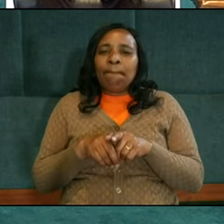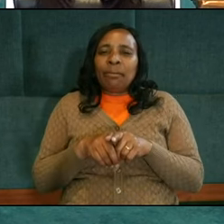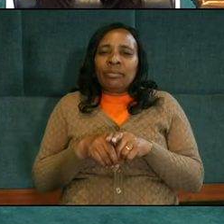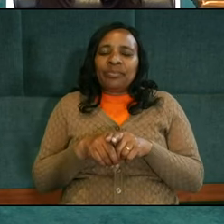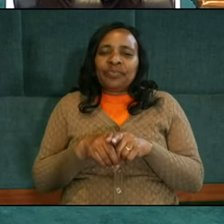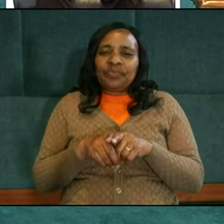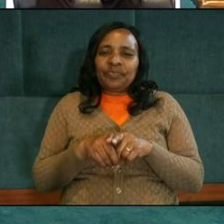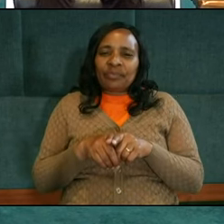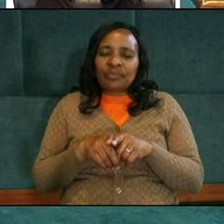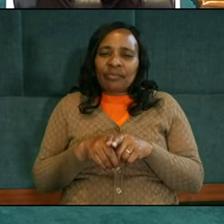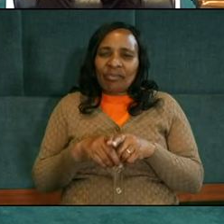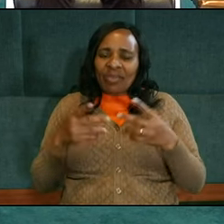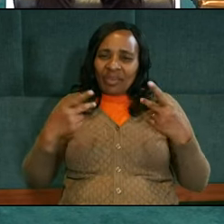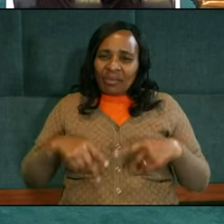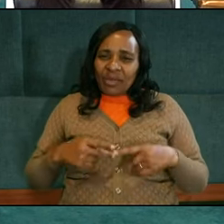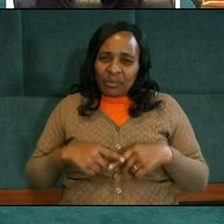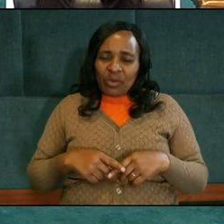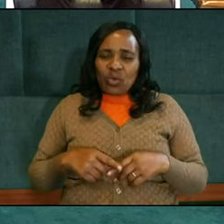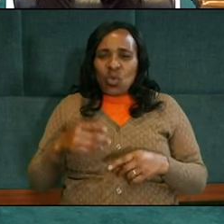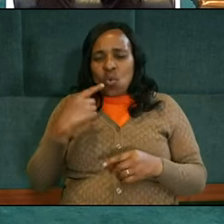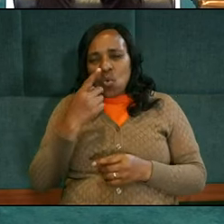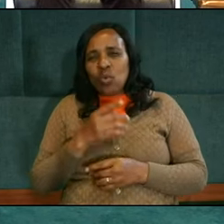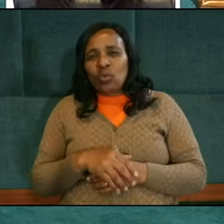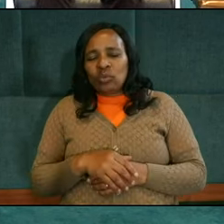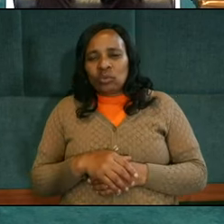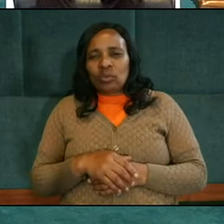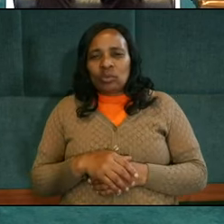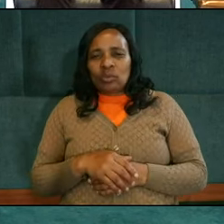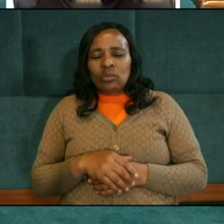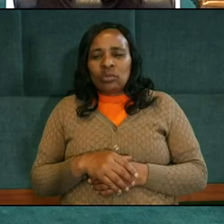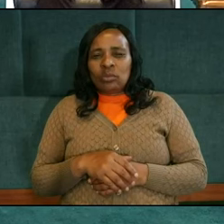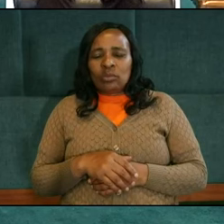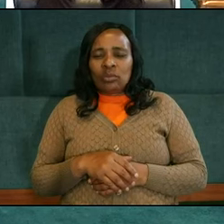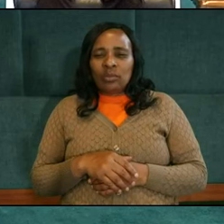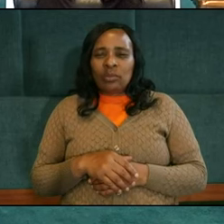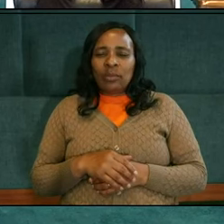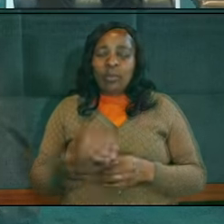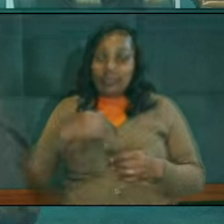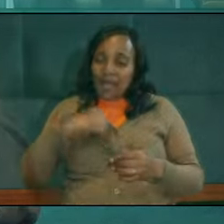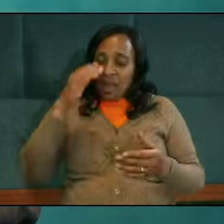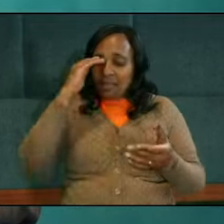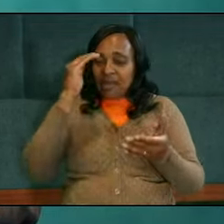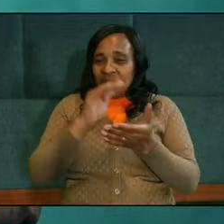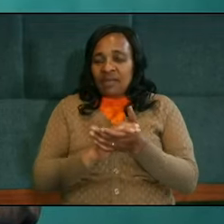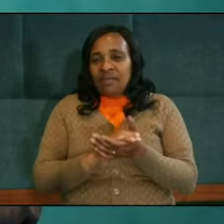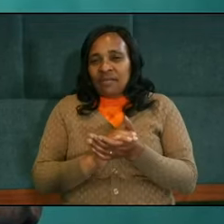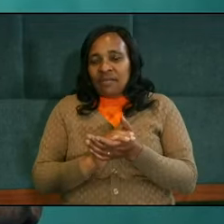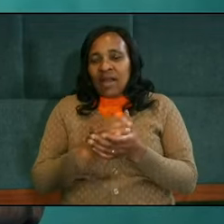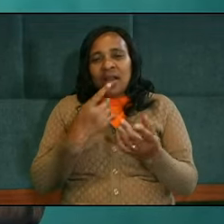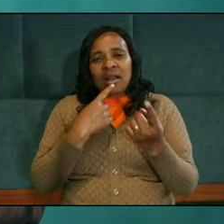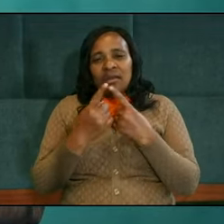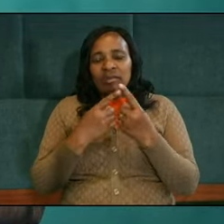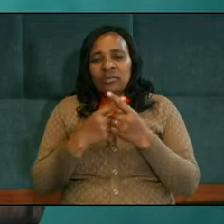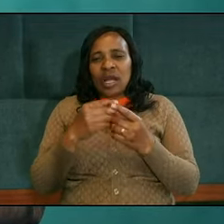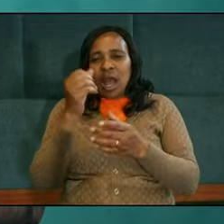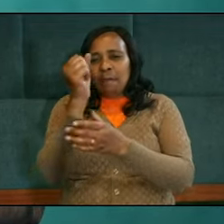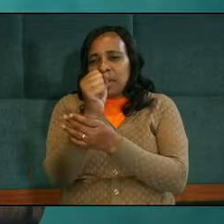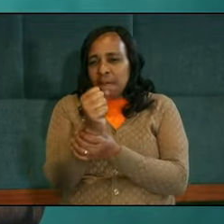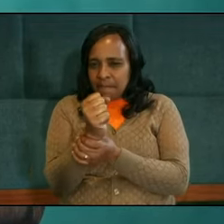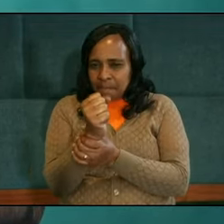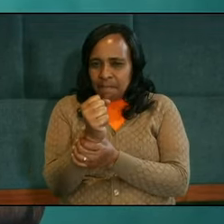that describe people that were like David? So I believe I can mention Abraham as